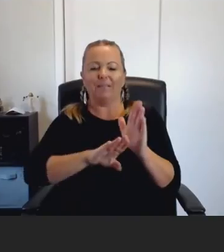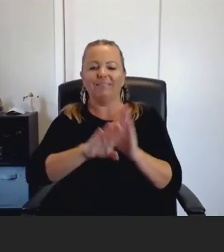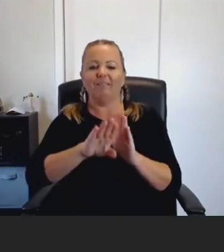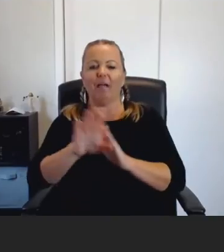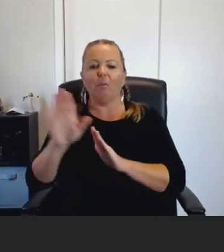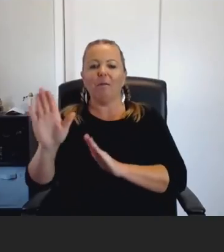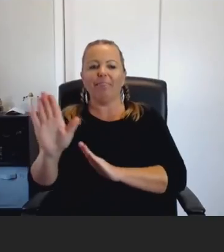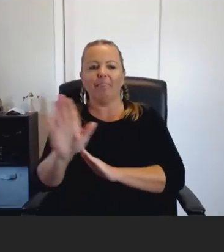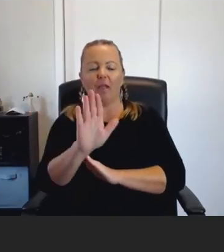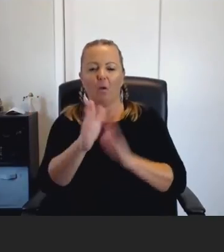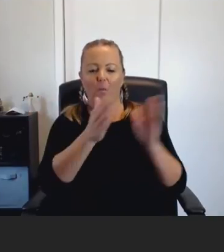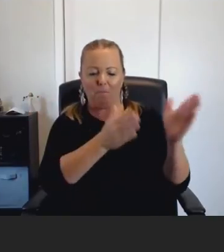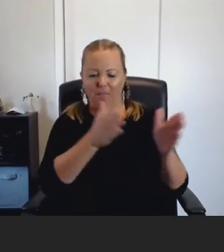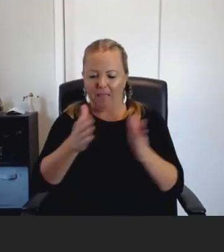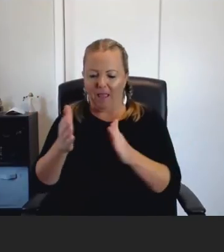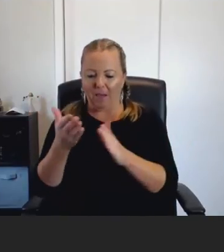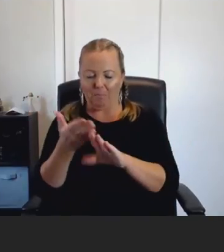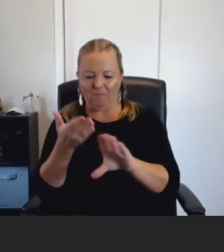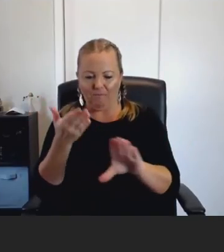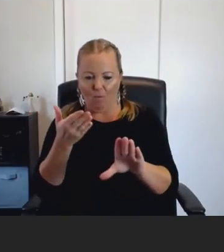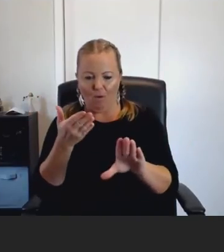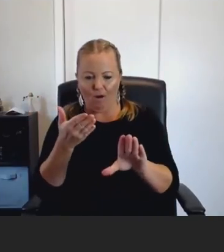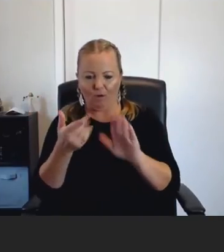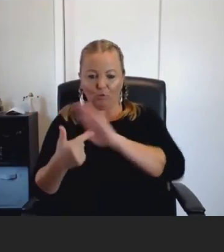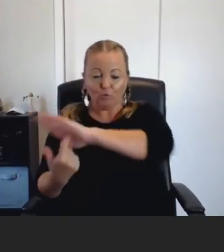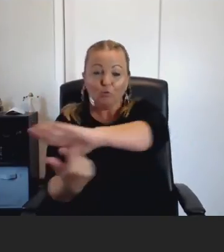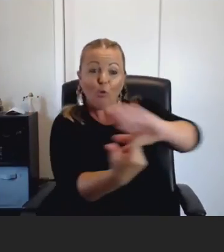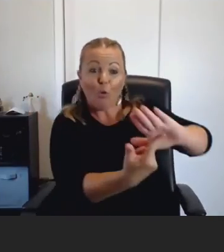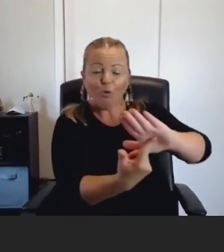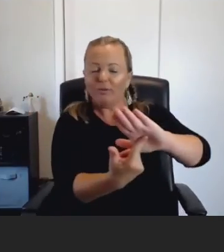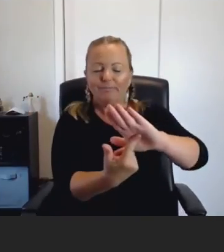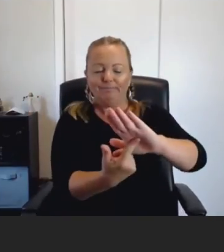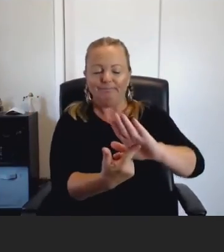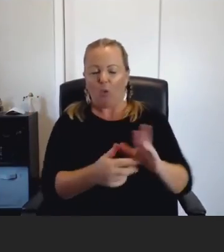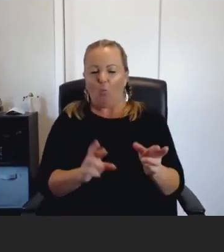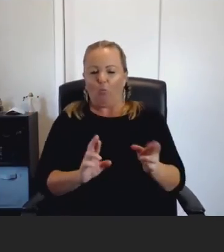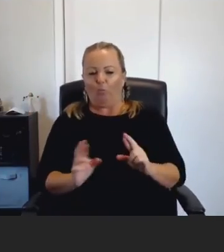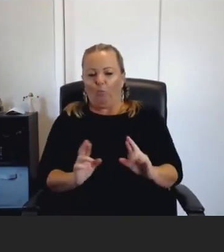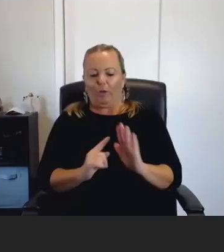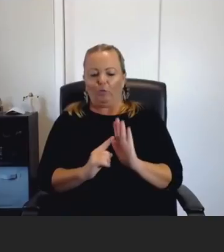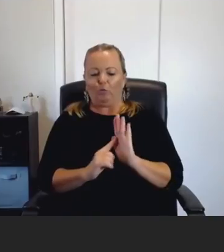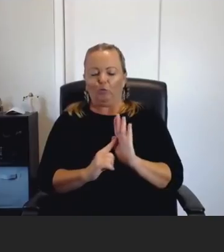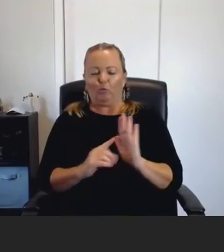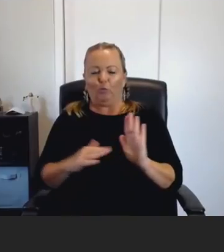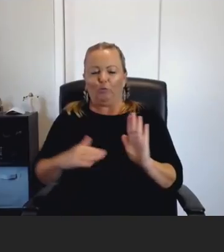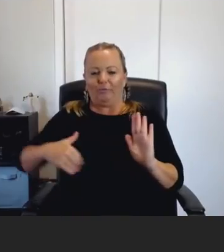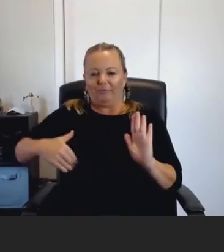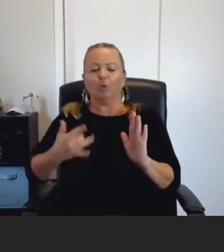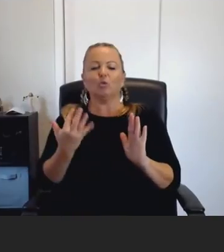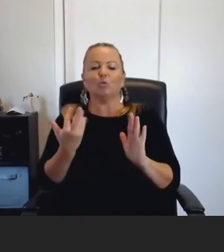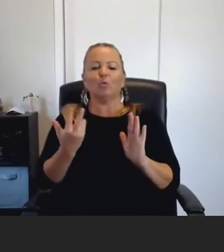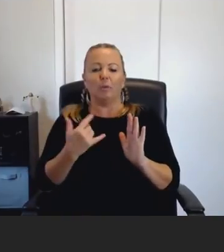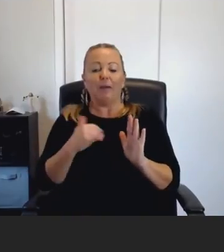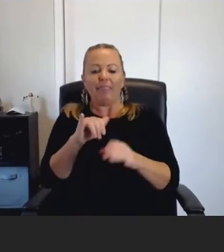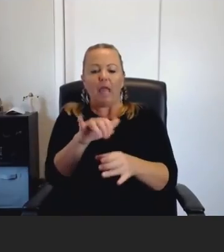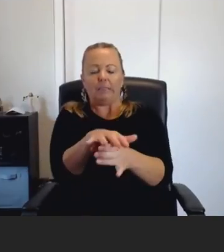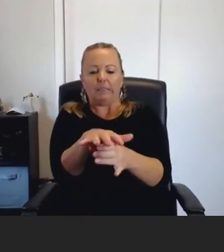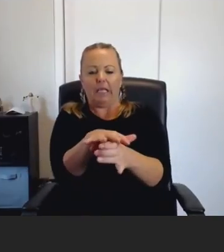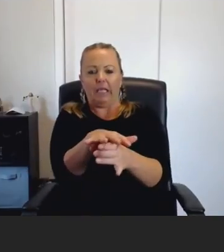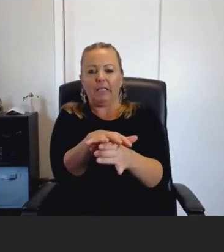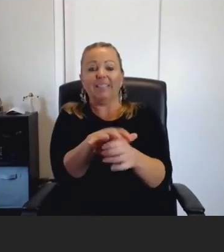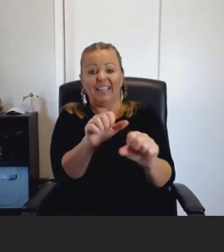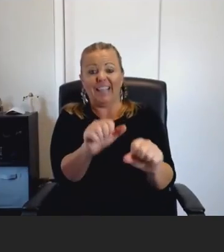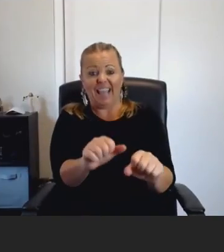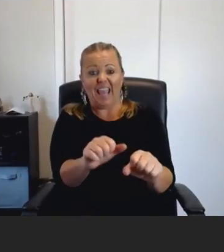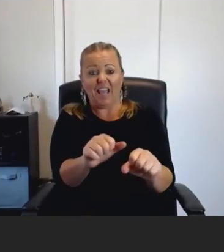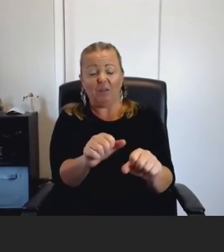a little bit further before we release that. But obviously, that's a type of setting where there can be some risk to